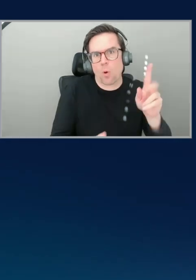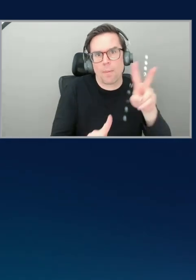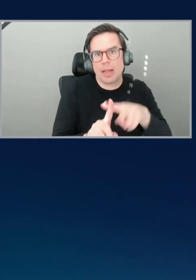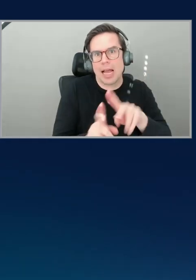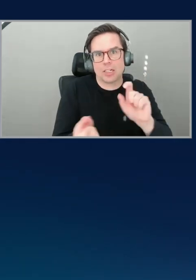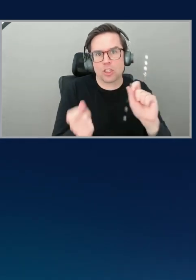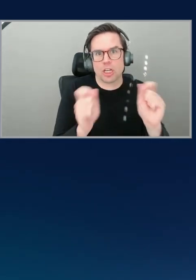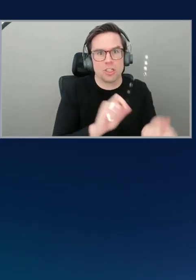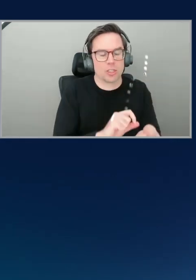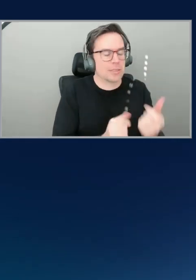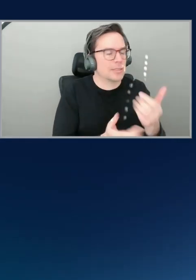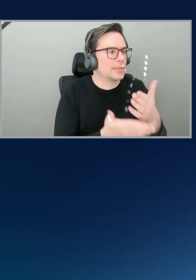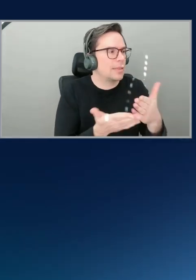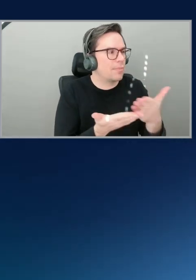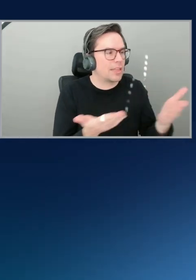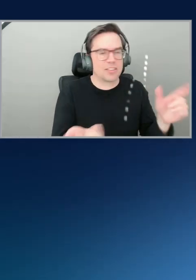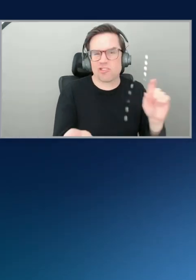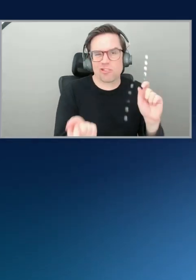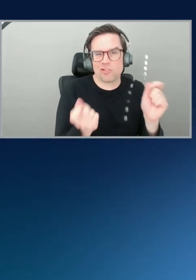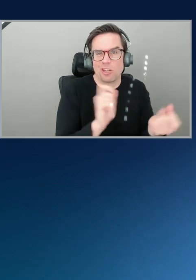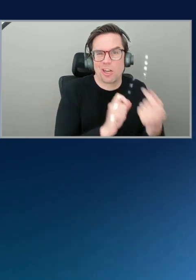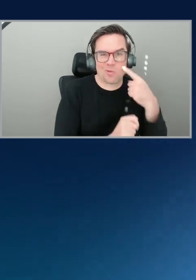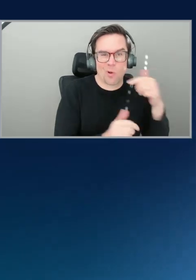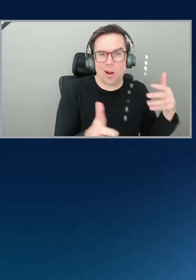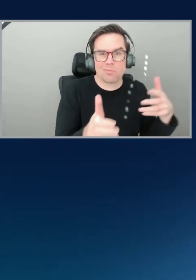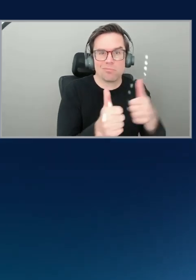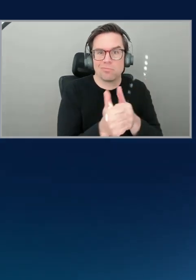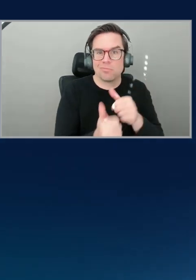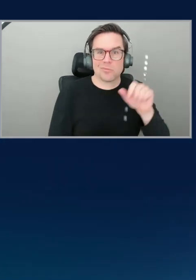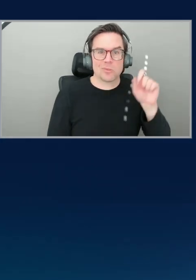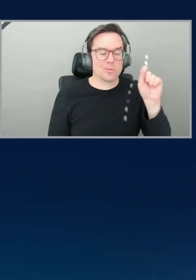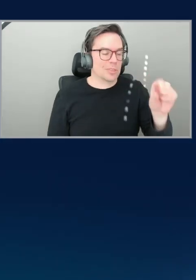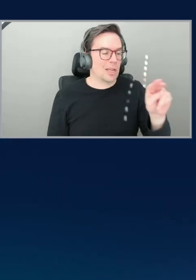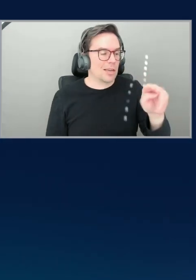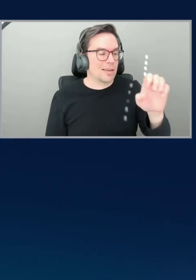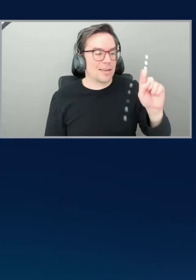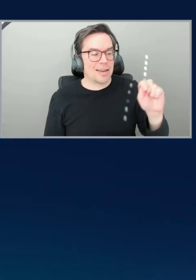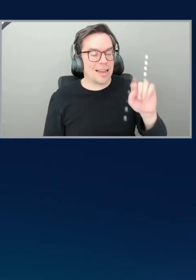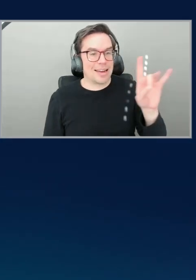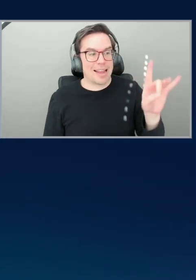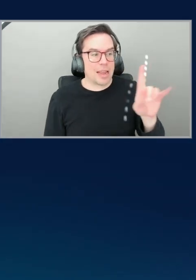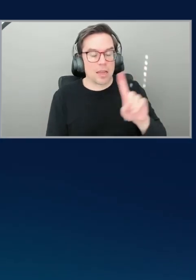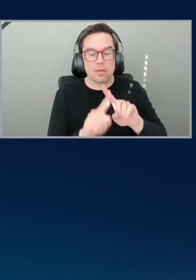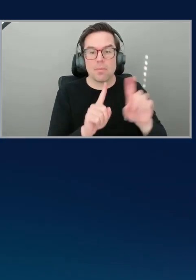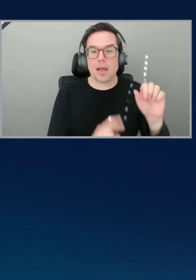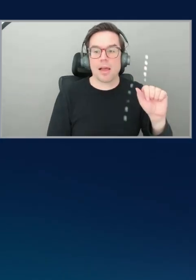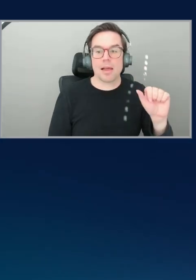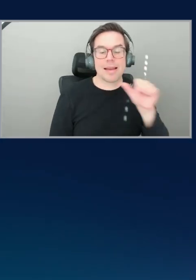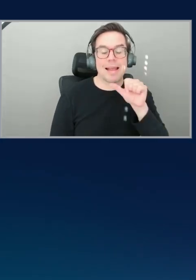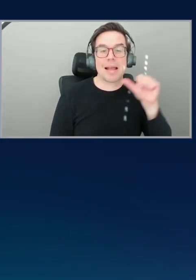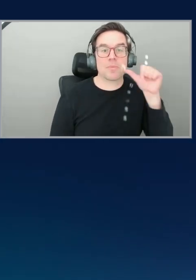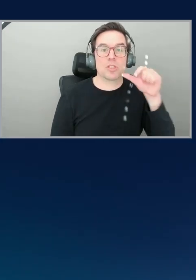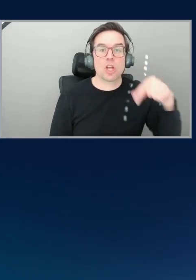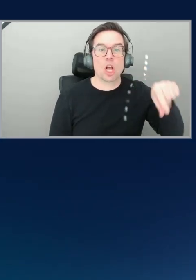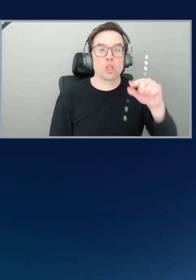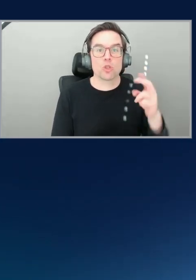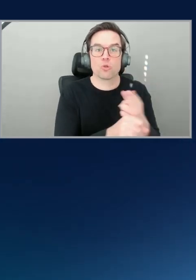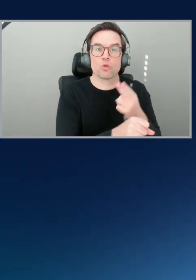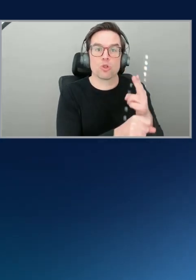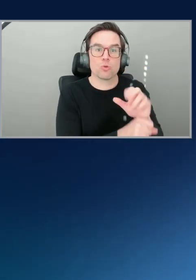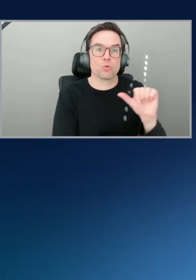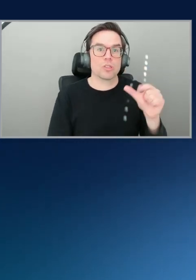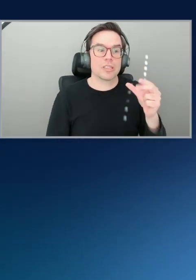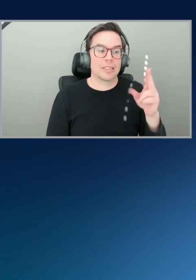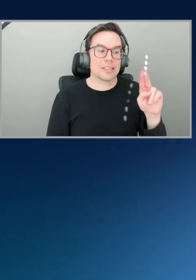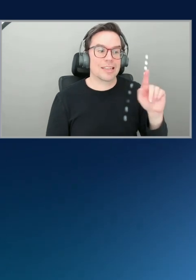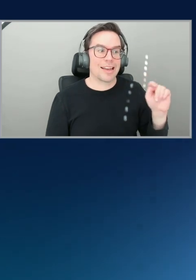8. But Amazon Q uses its specialized agents that are trained. They are very well aware of these rules, but